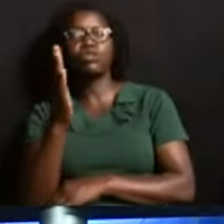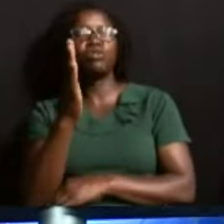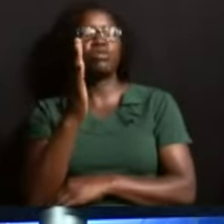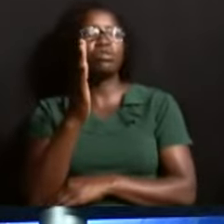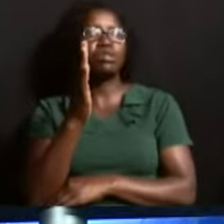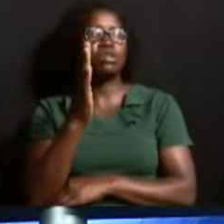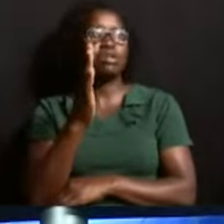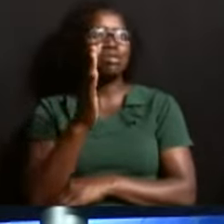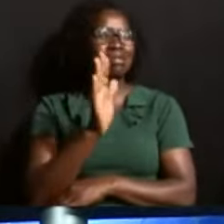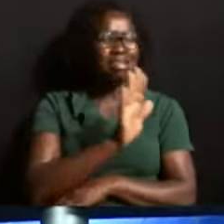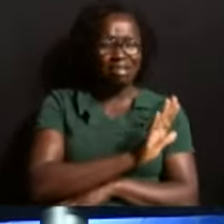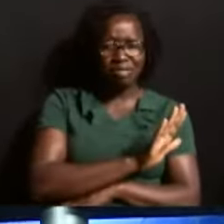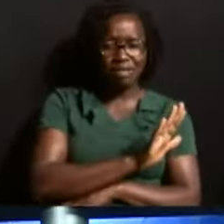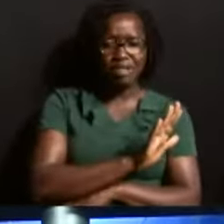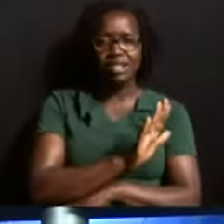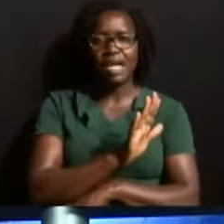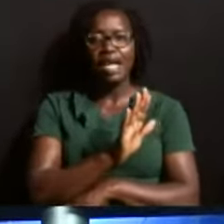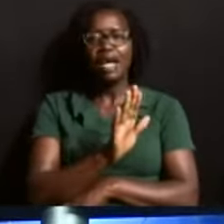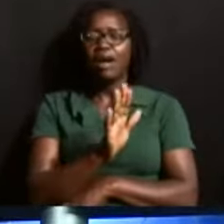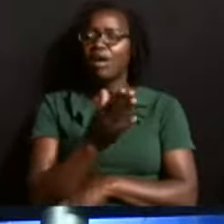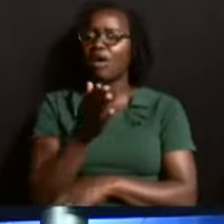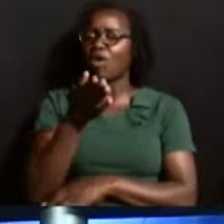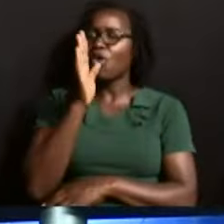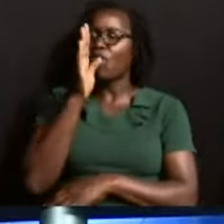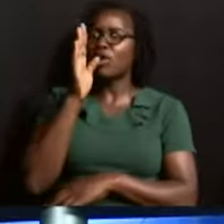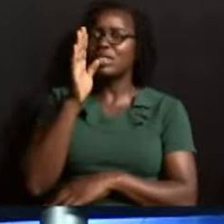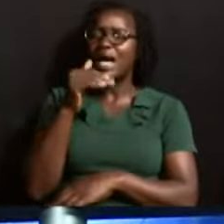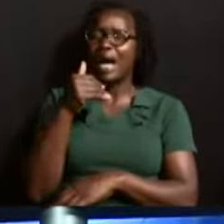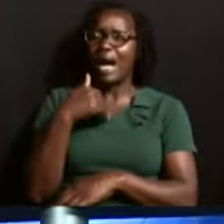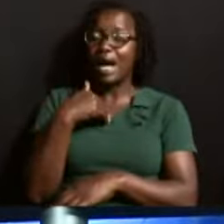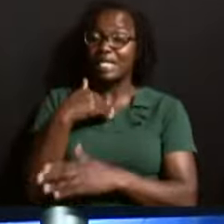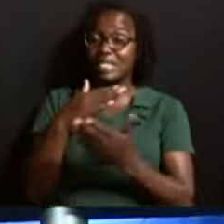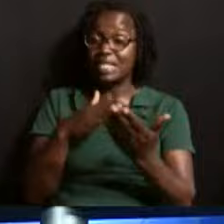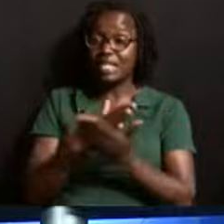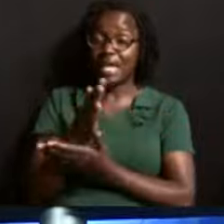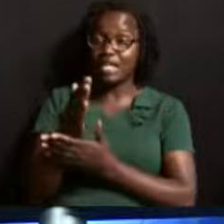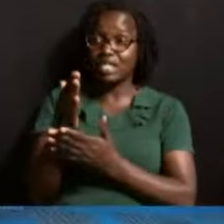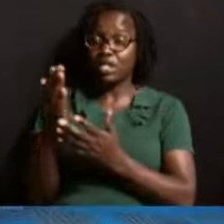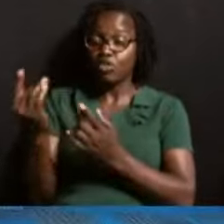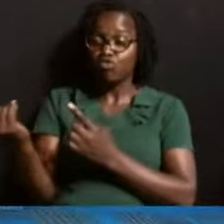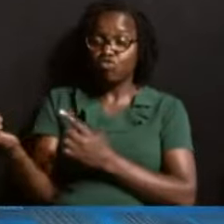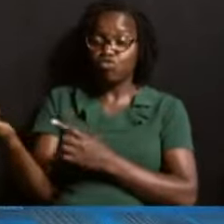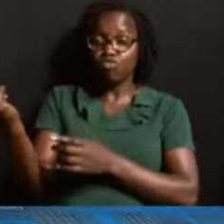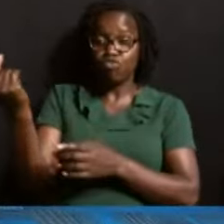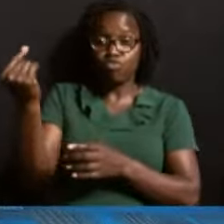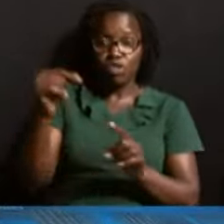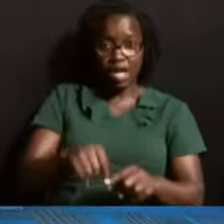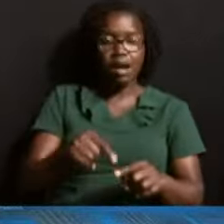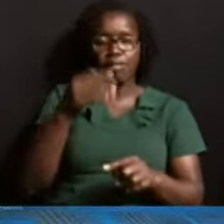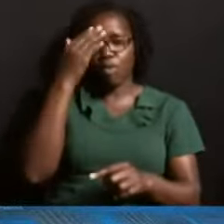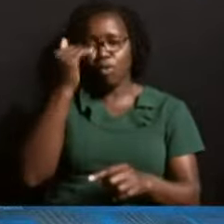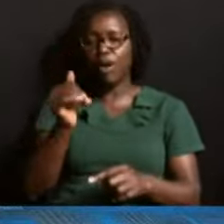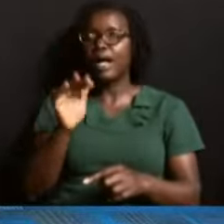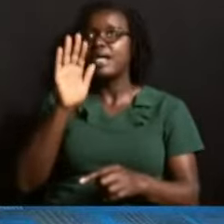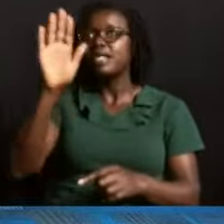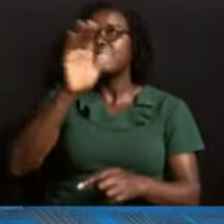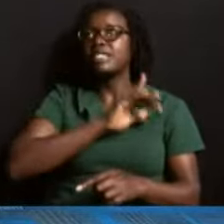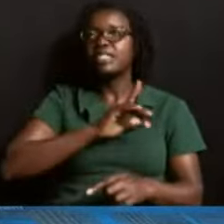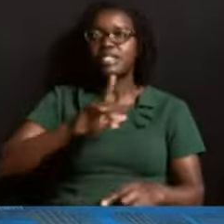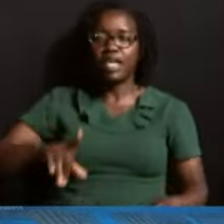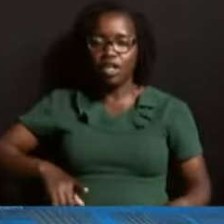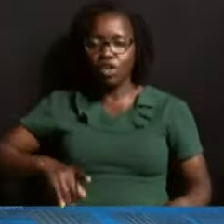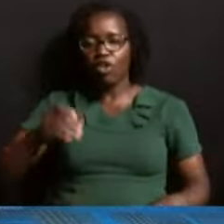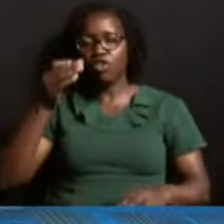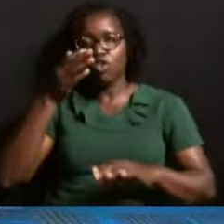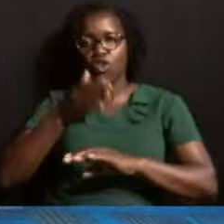could be at night. Christ has the right to walk in because he is the Lord